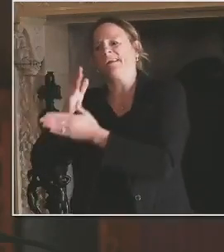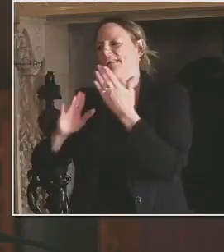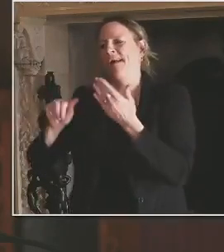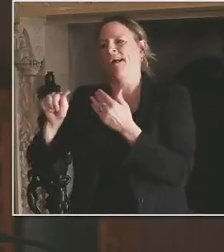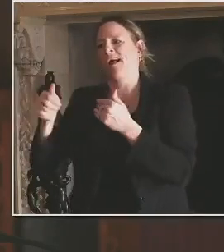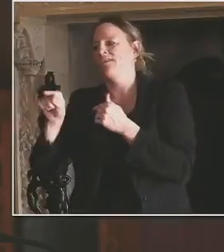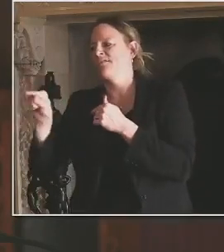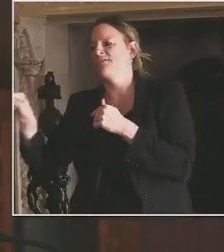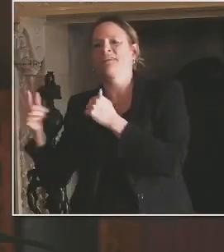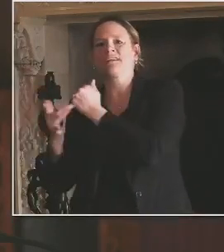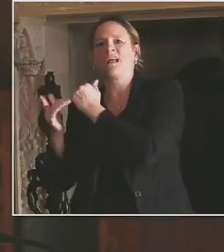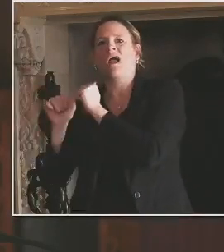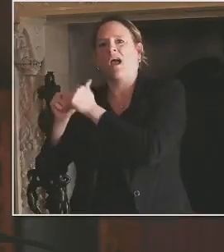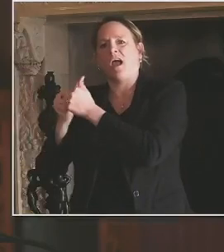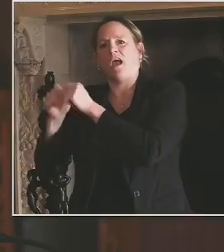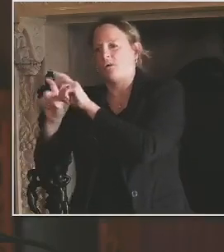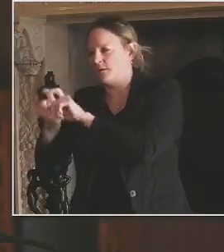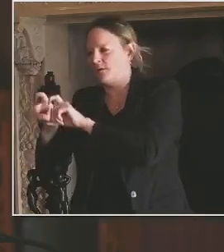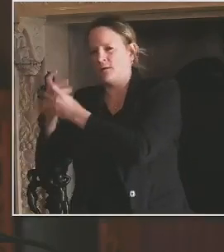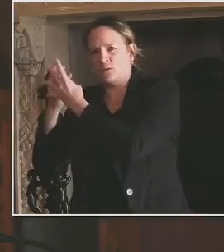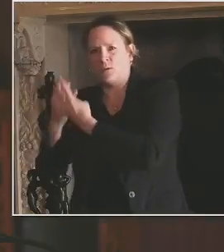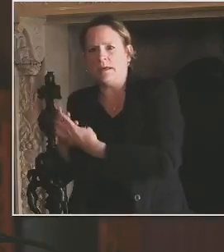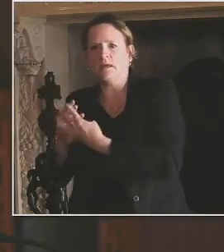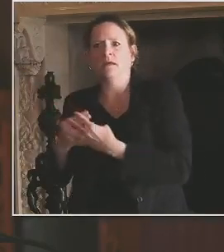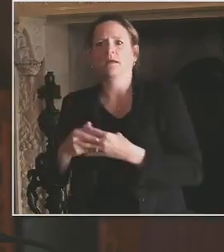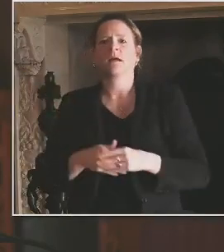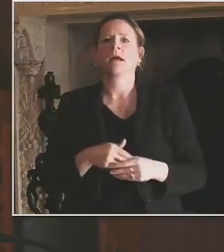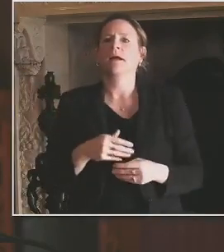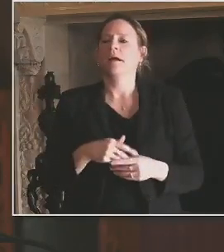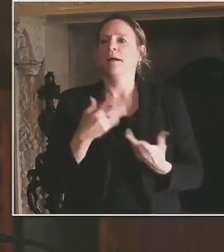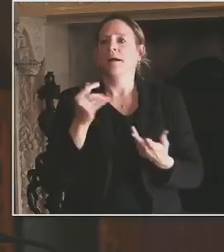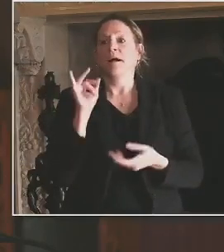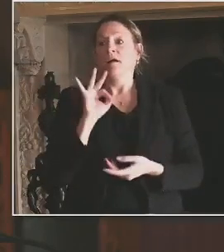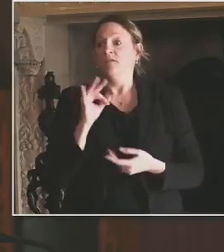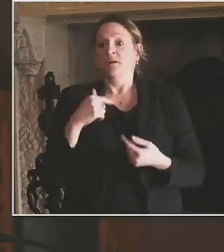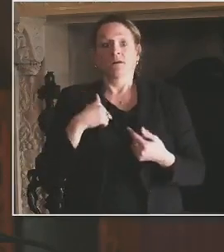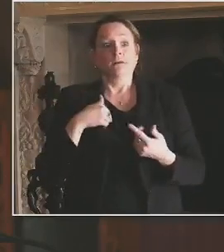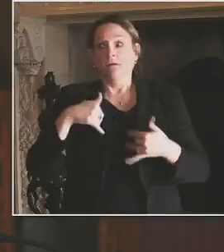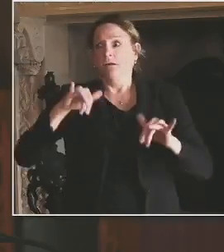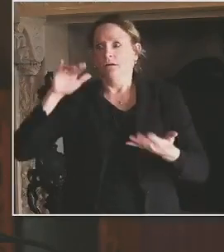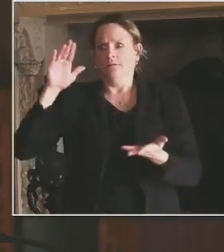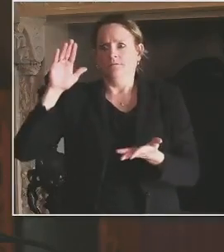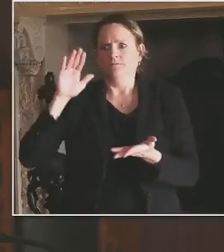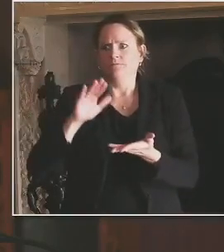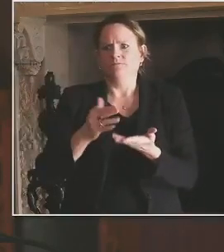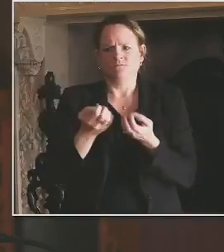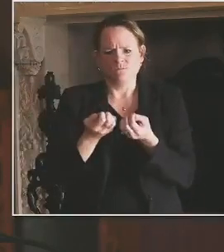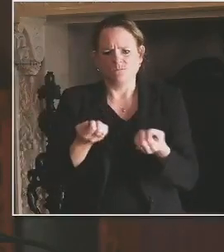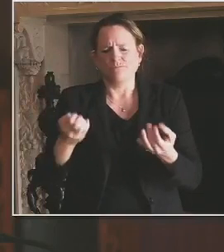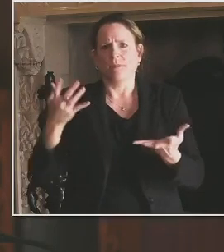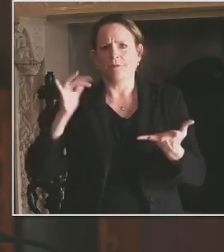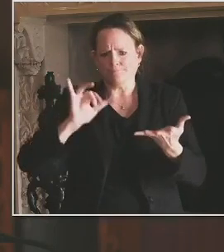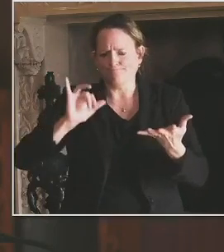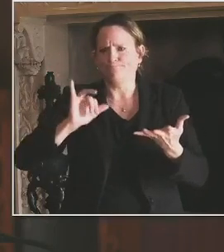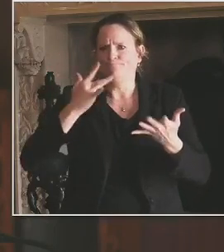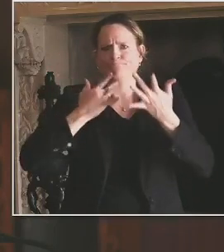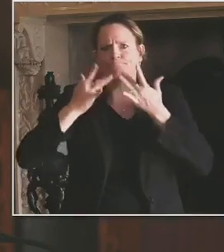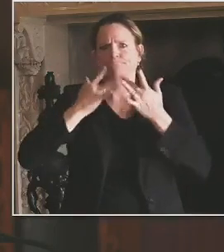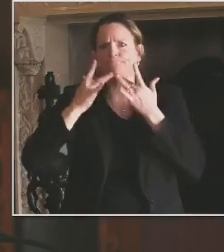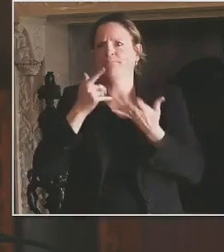still absolutely have a vulnerable supply chain when it comes to testing, and we continue to track